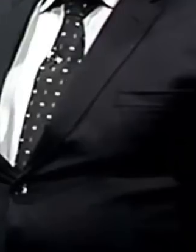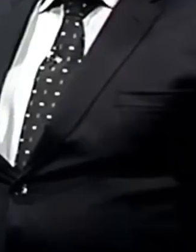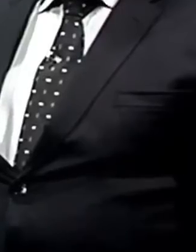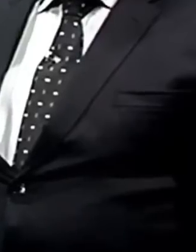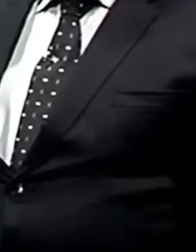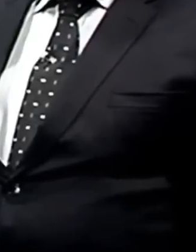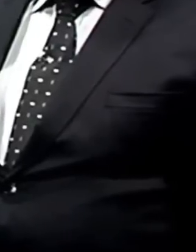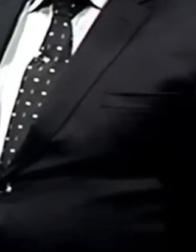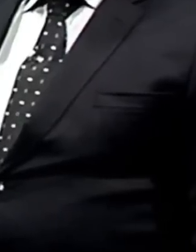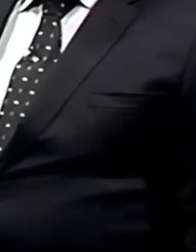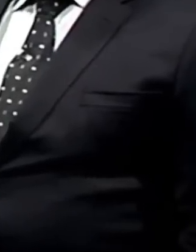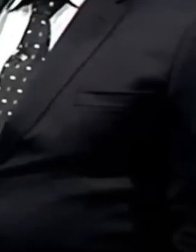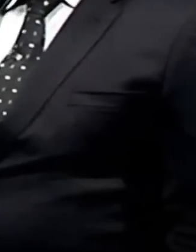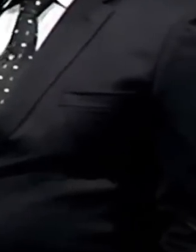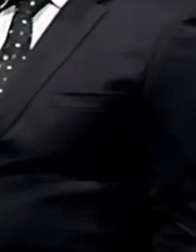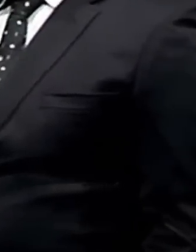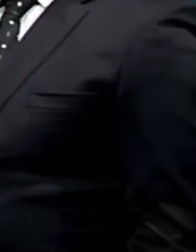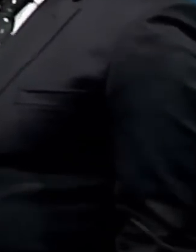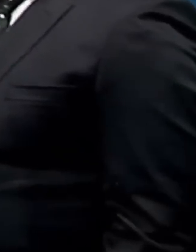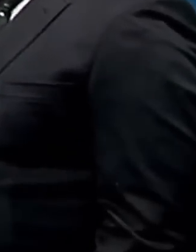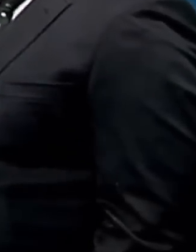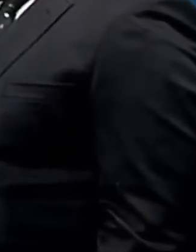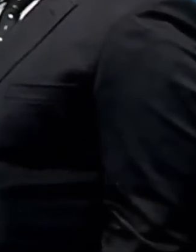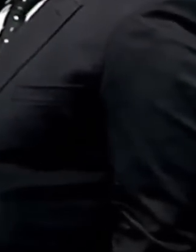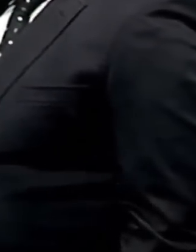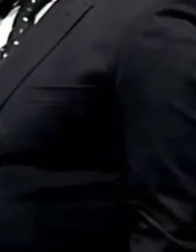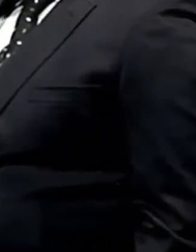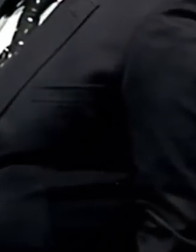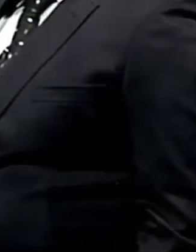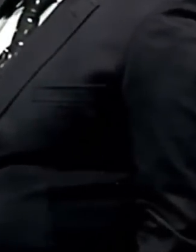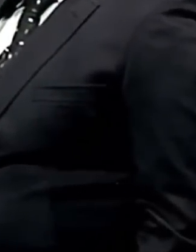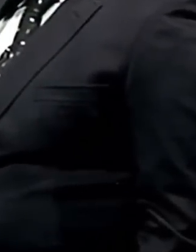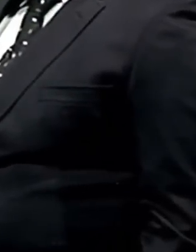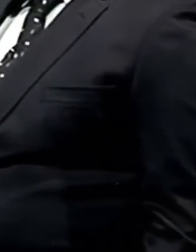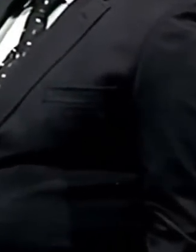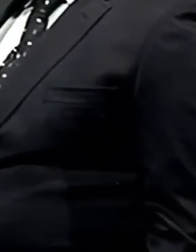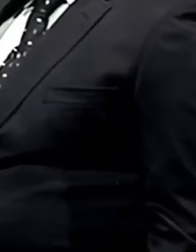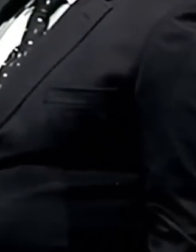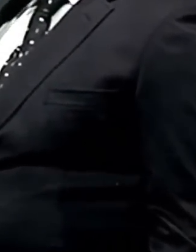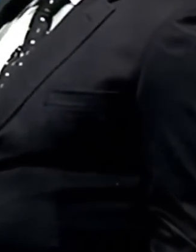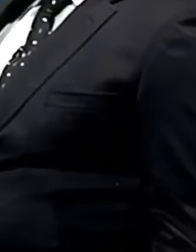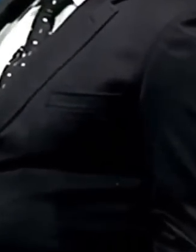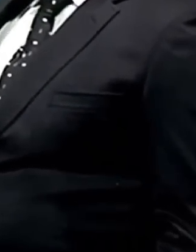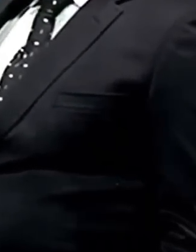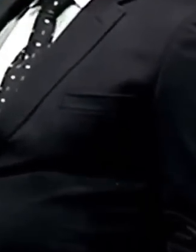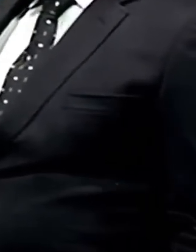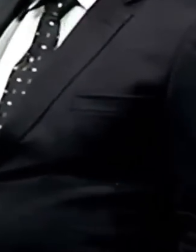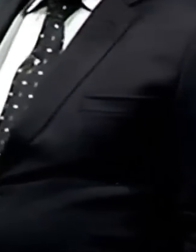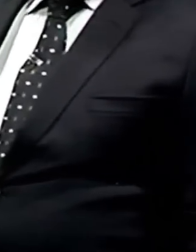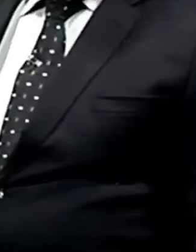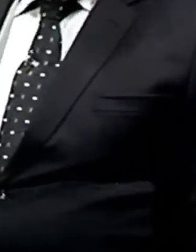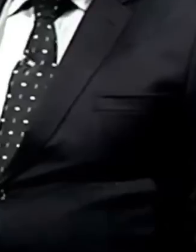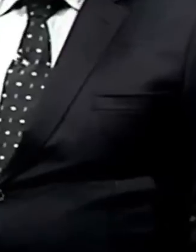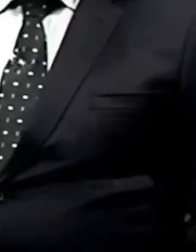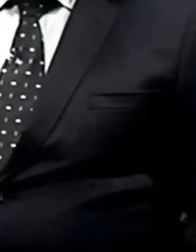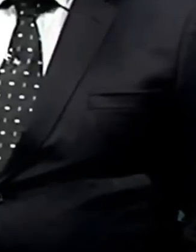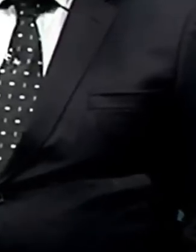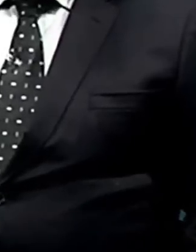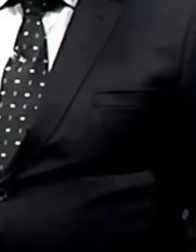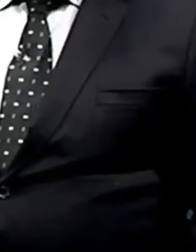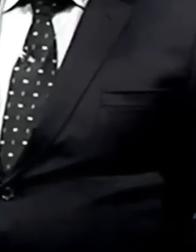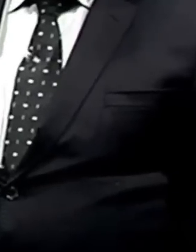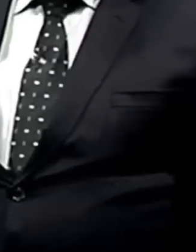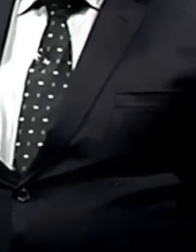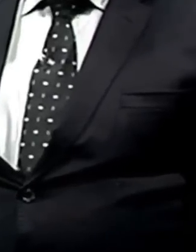ya KwaZulu-Natal ka le province ya KwaZulu-Natal e bile maemo a tleng a phodile tla fitla tse masho a mabedi motsomedi mona Durban masho a mabedi motsomo